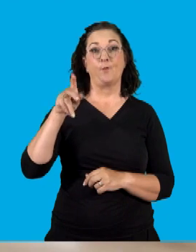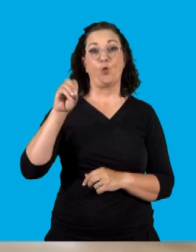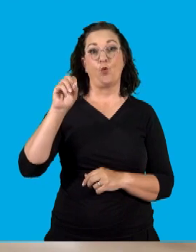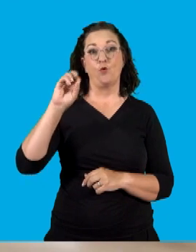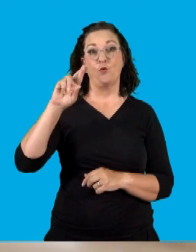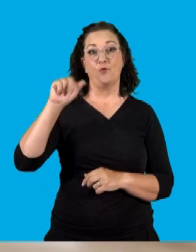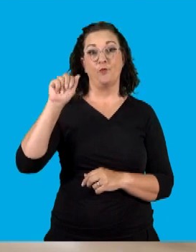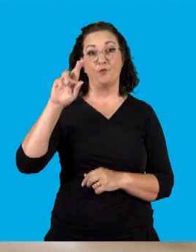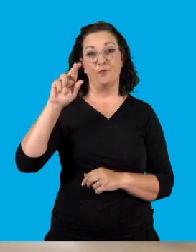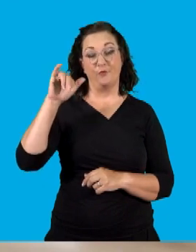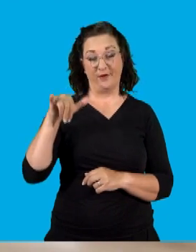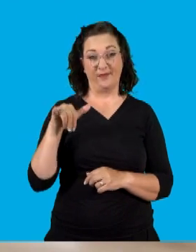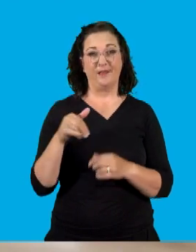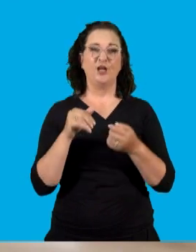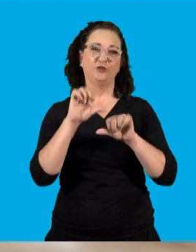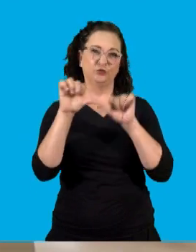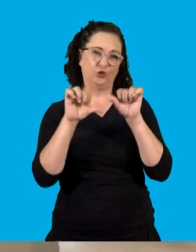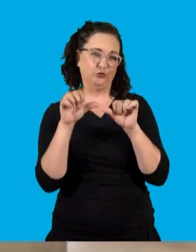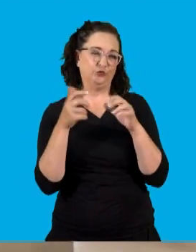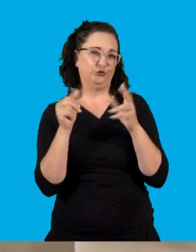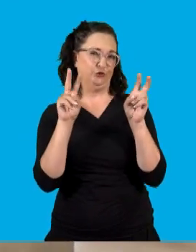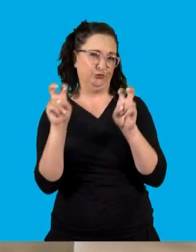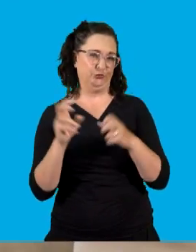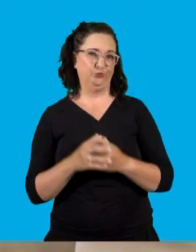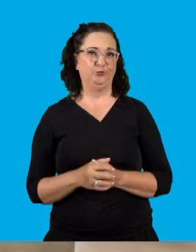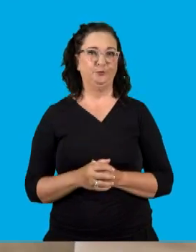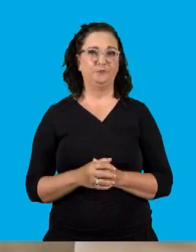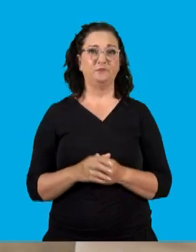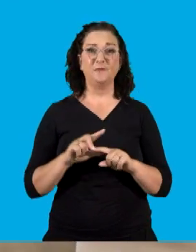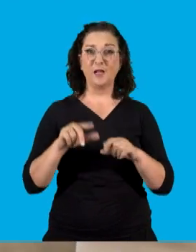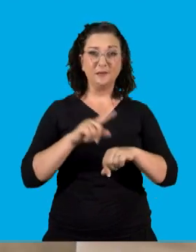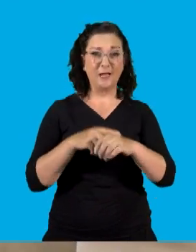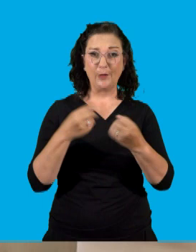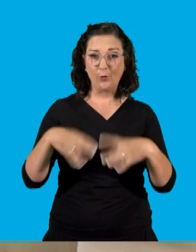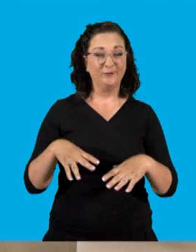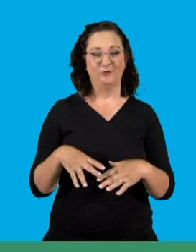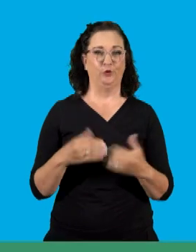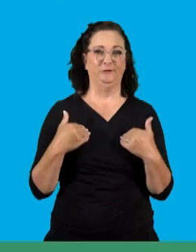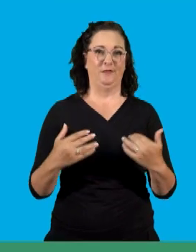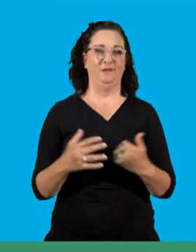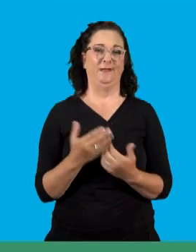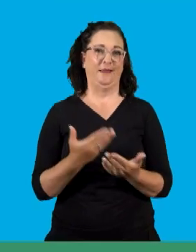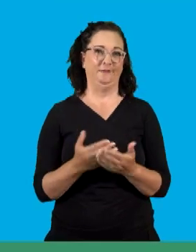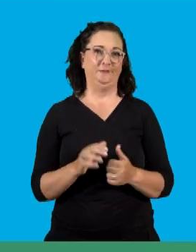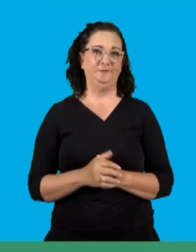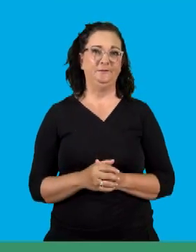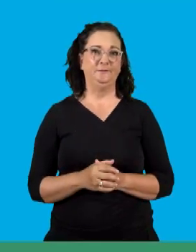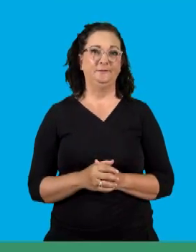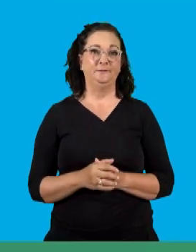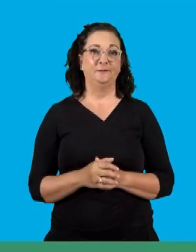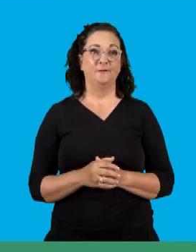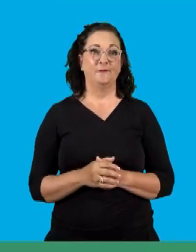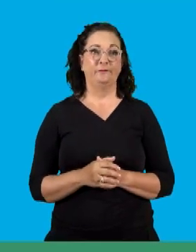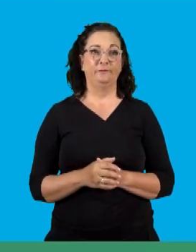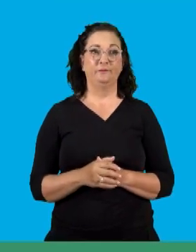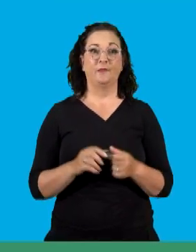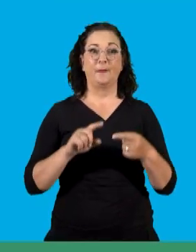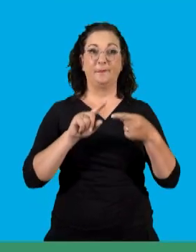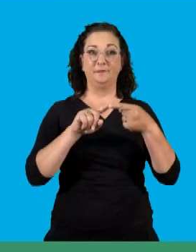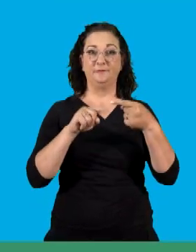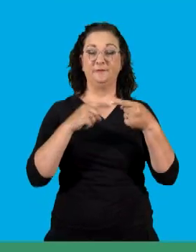issues. Without wasting your time, let us just get into it. Our first practice question says, state whether